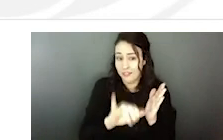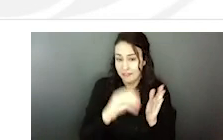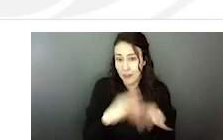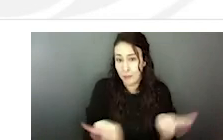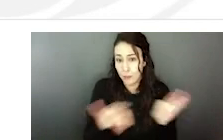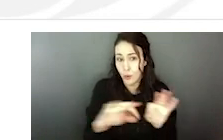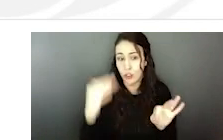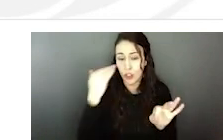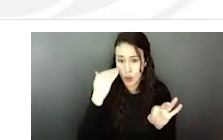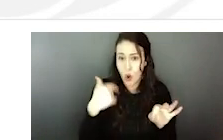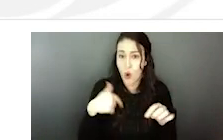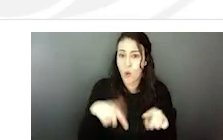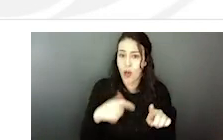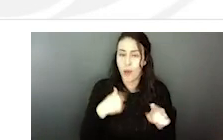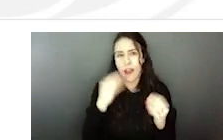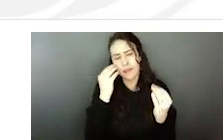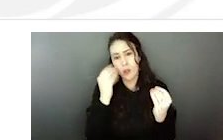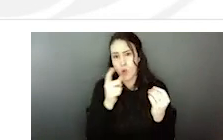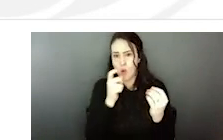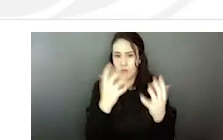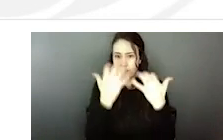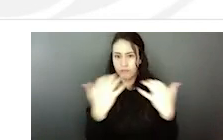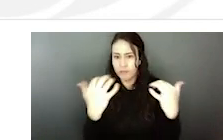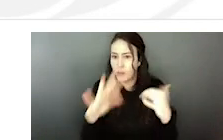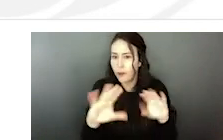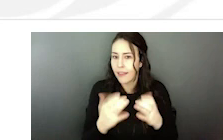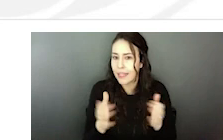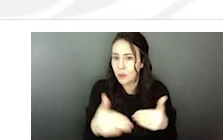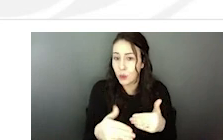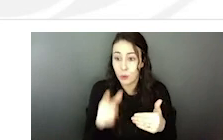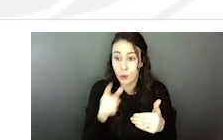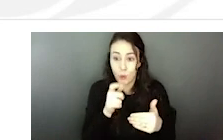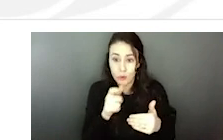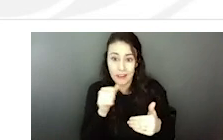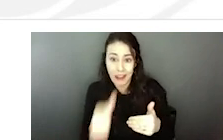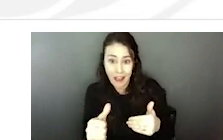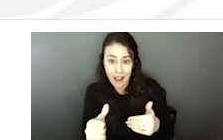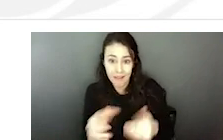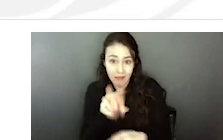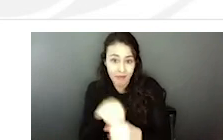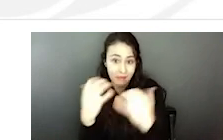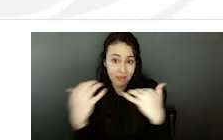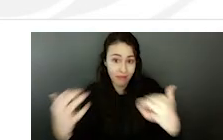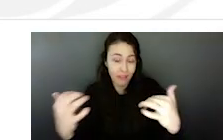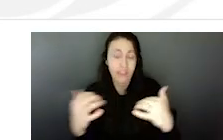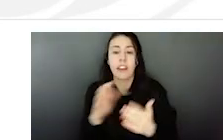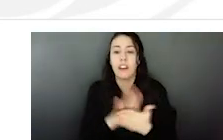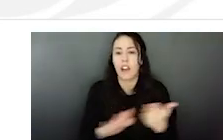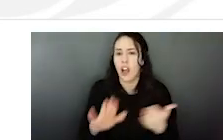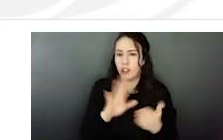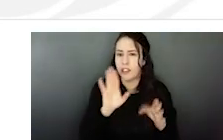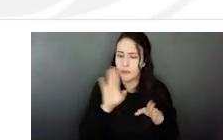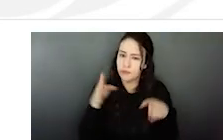who's currently sitting in your classroom and who is not. It's important to know, as colleges are definitely laser focused